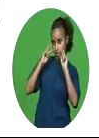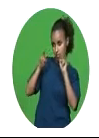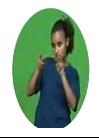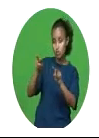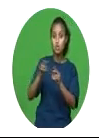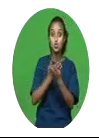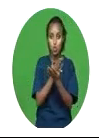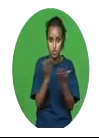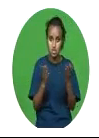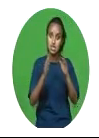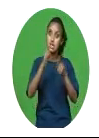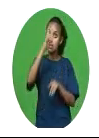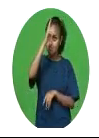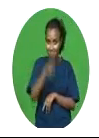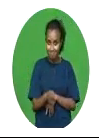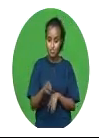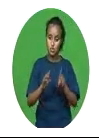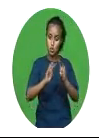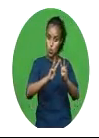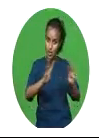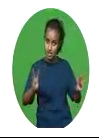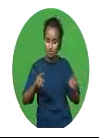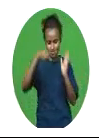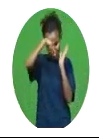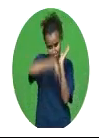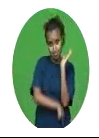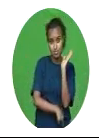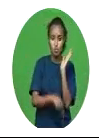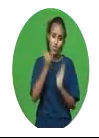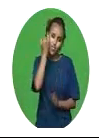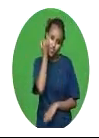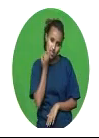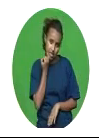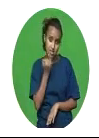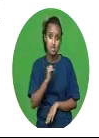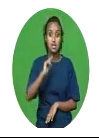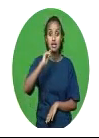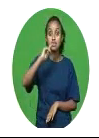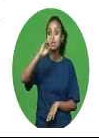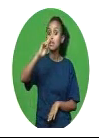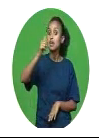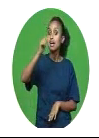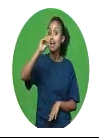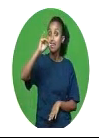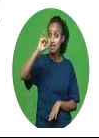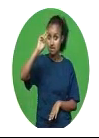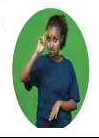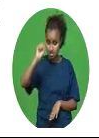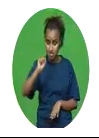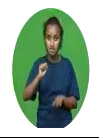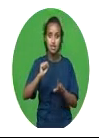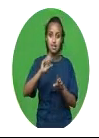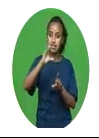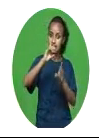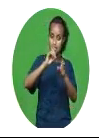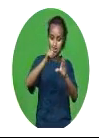width, height, depth, length, thickness, radius, diameter,